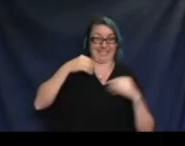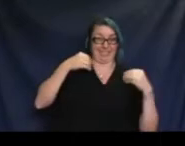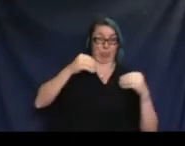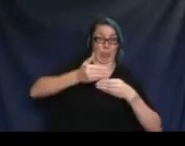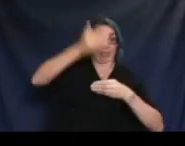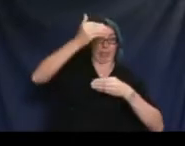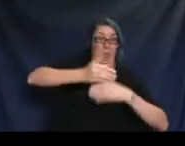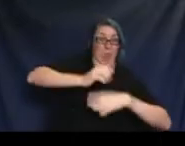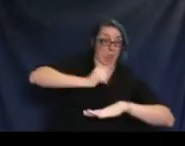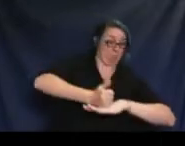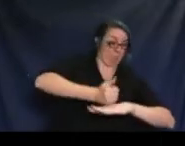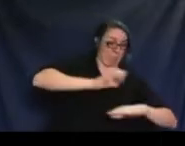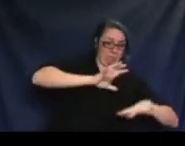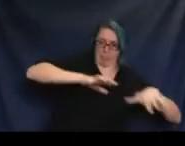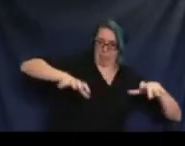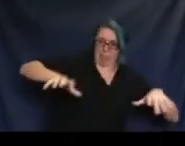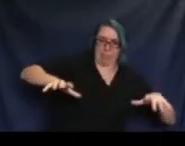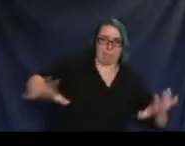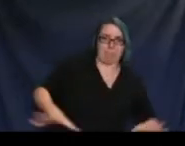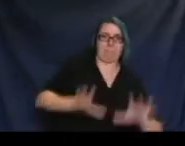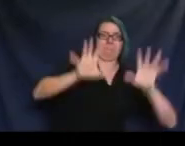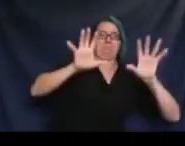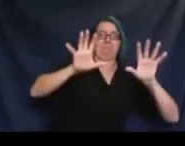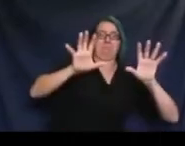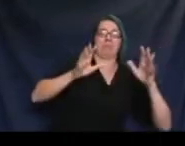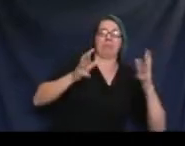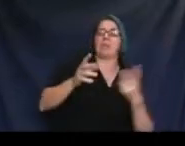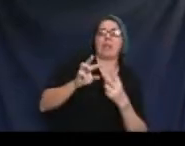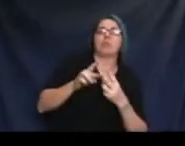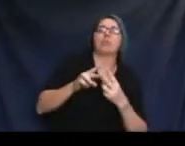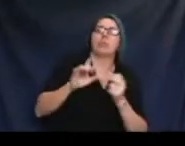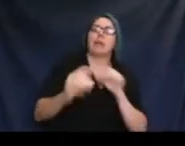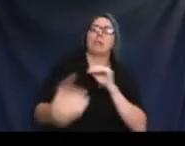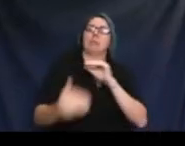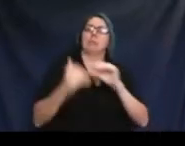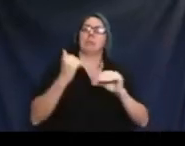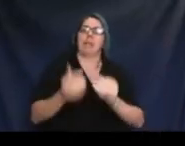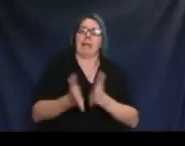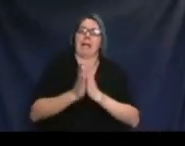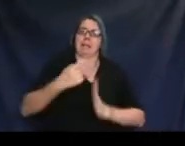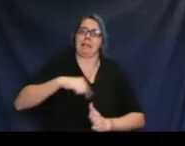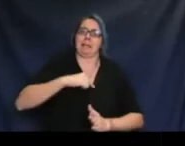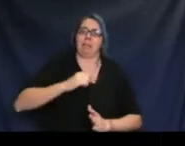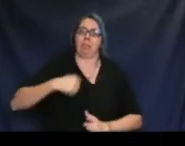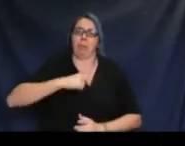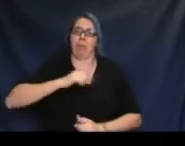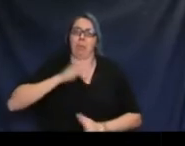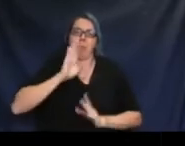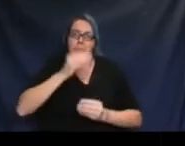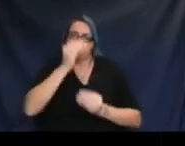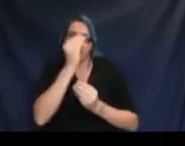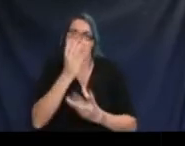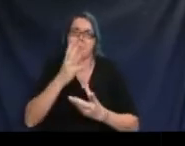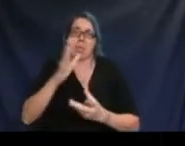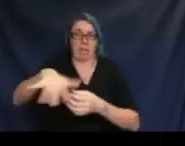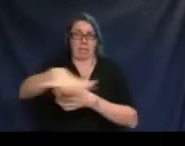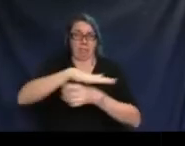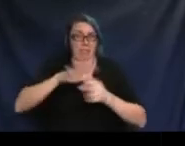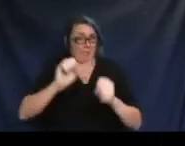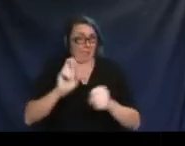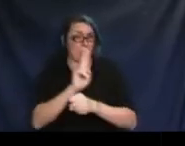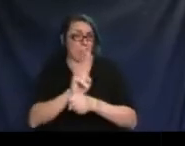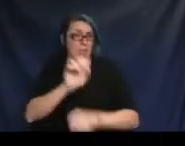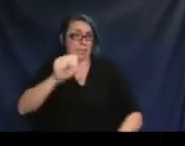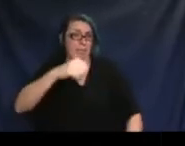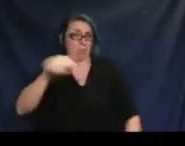an alternate site. And one last thing on sites is just returning to the everywhere pillar that I mentioned before. There really is an